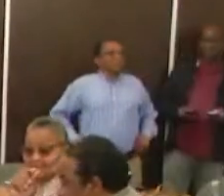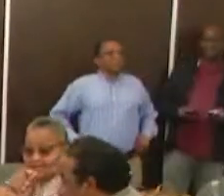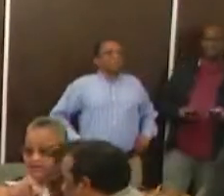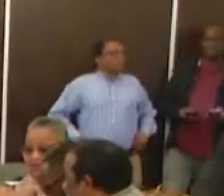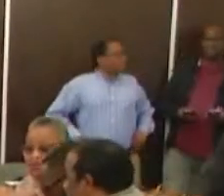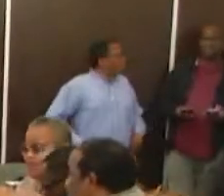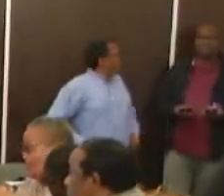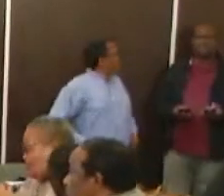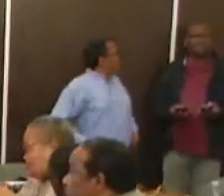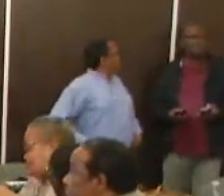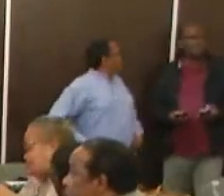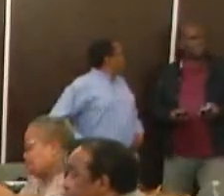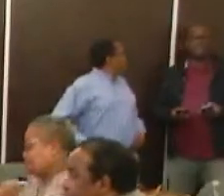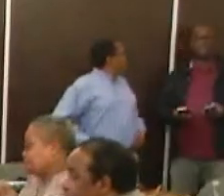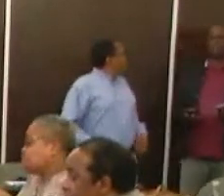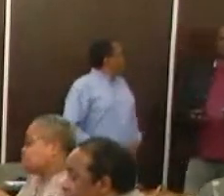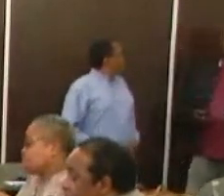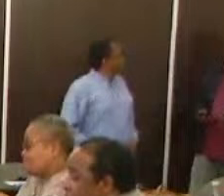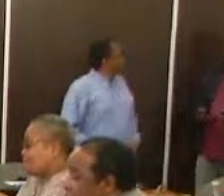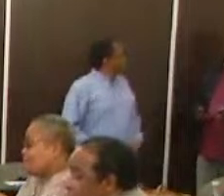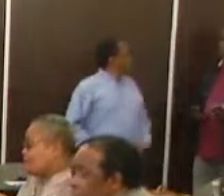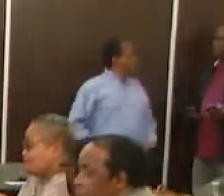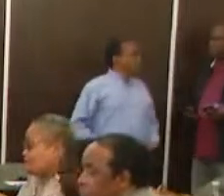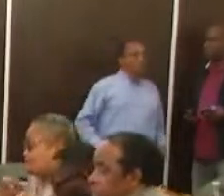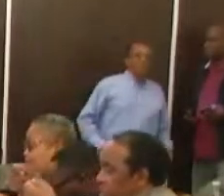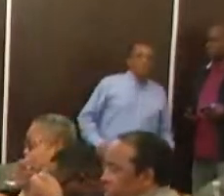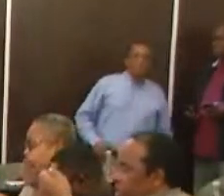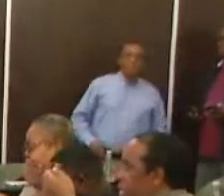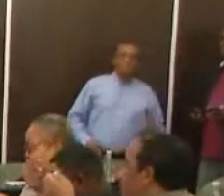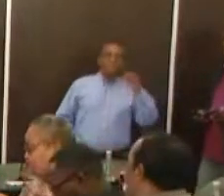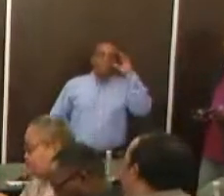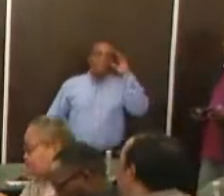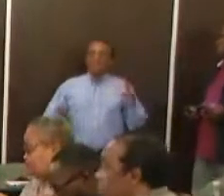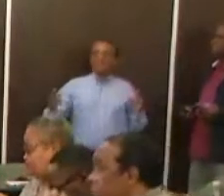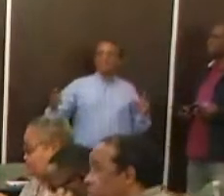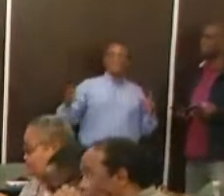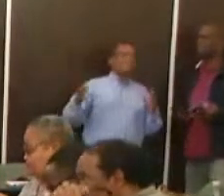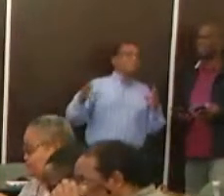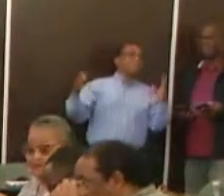And your guys, I don't know how to do it.